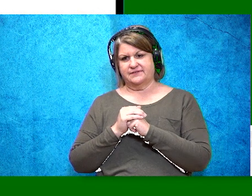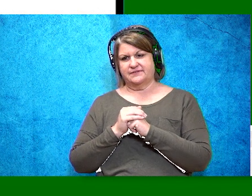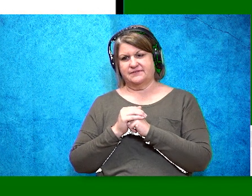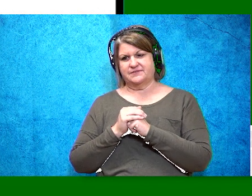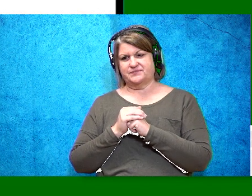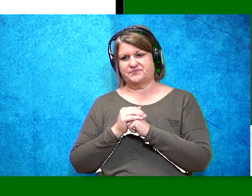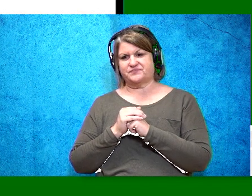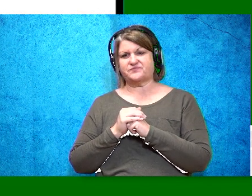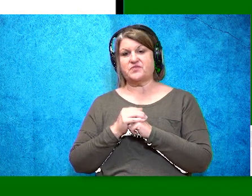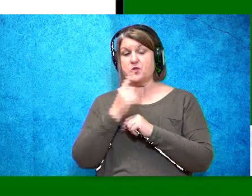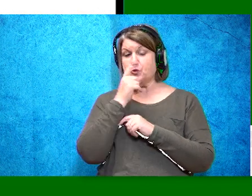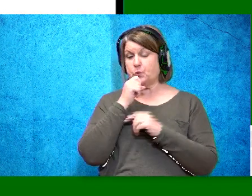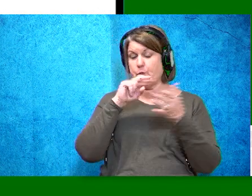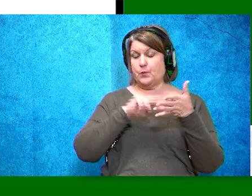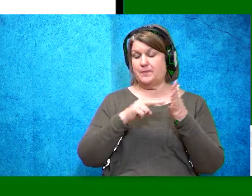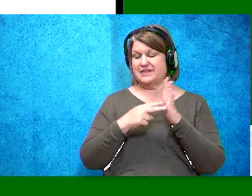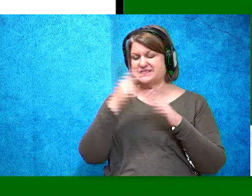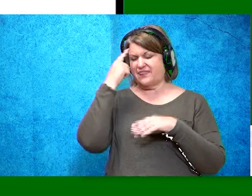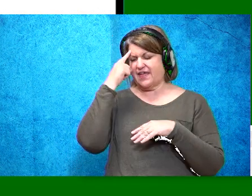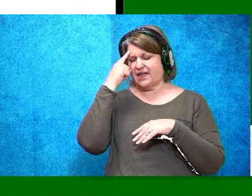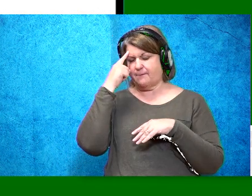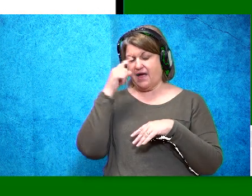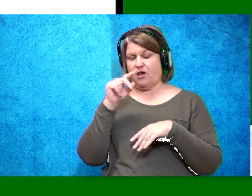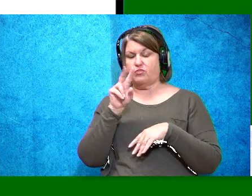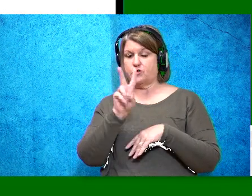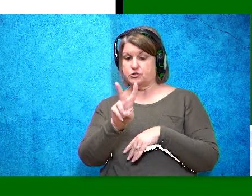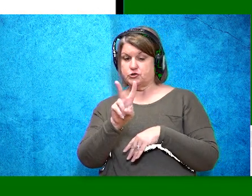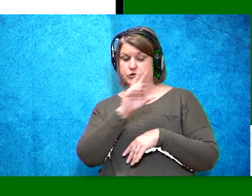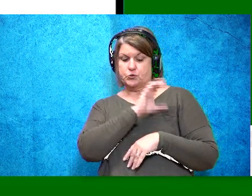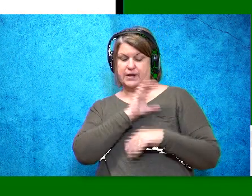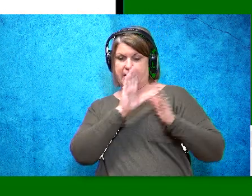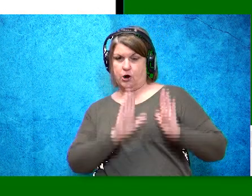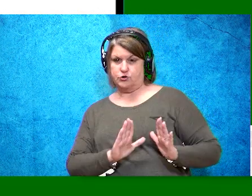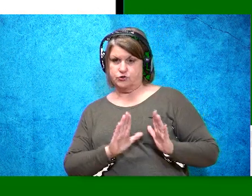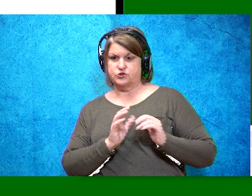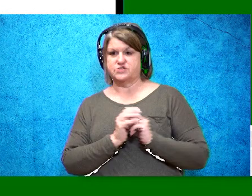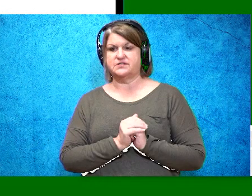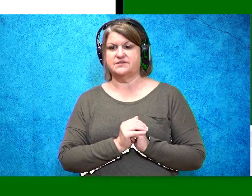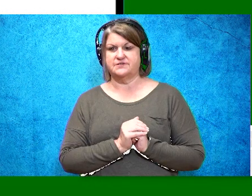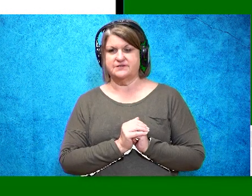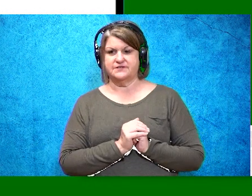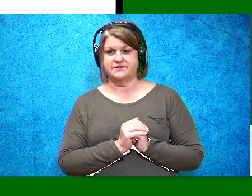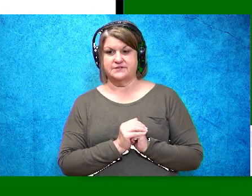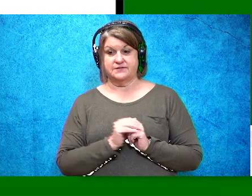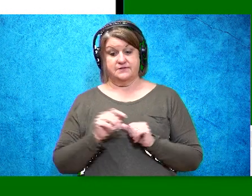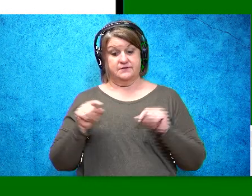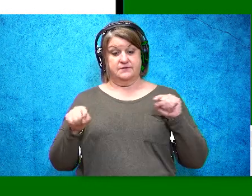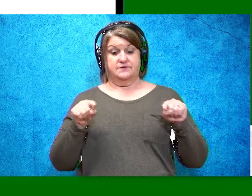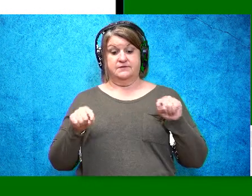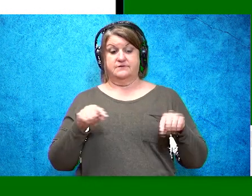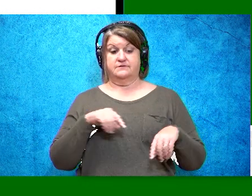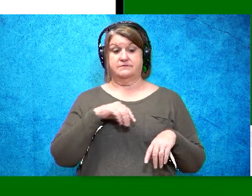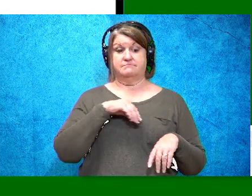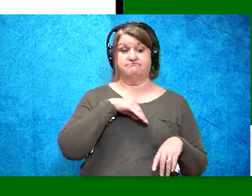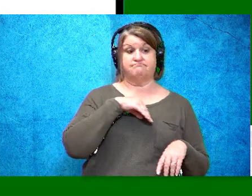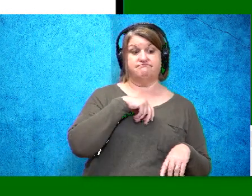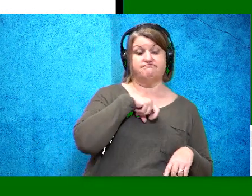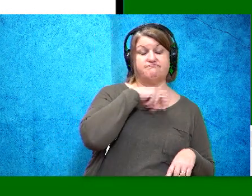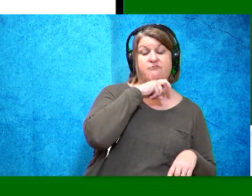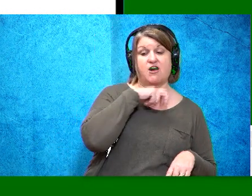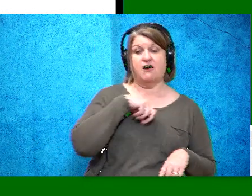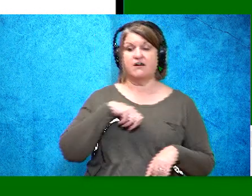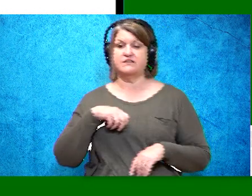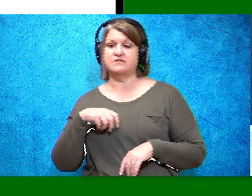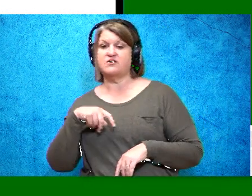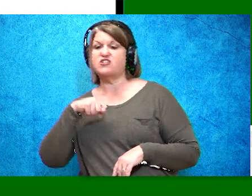characters. So think about our two characters. Who did not want to get out of the bed? Yes, that's it.